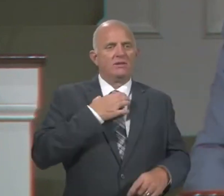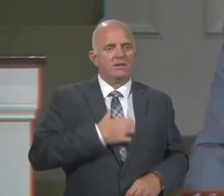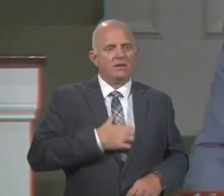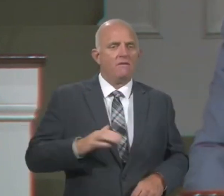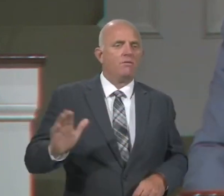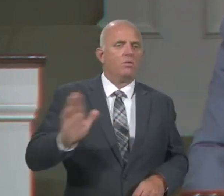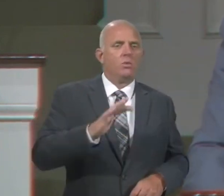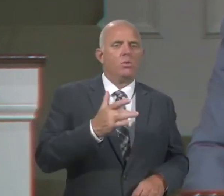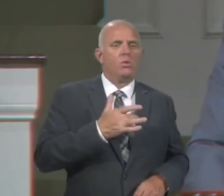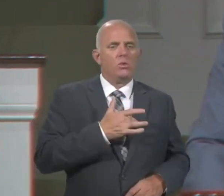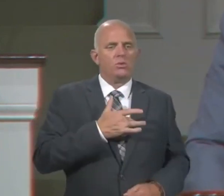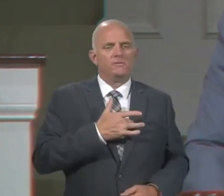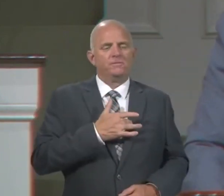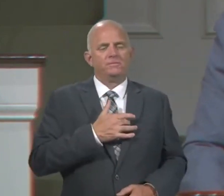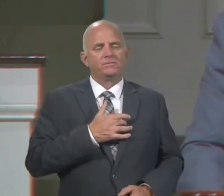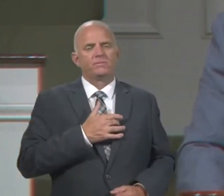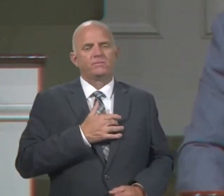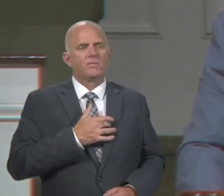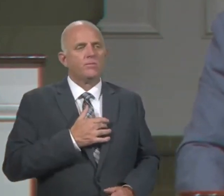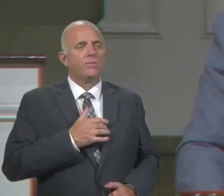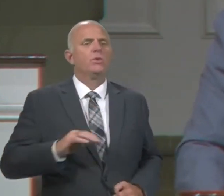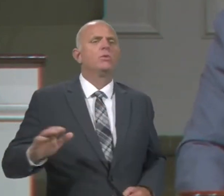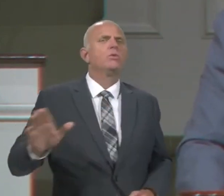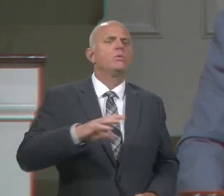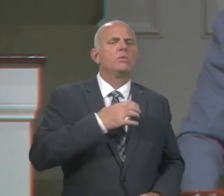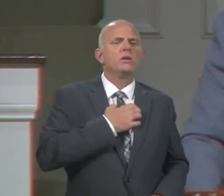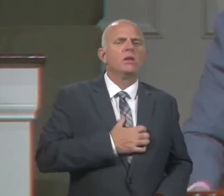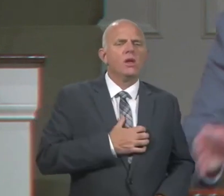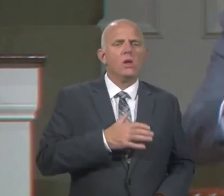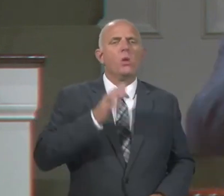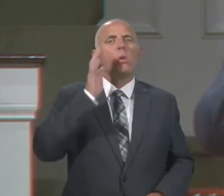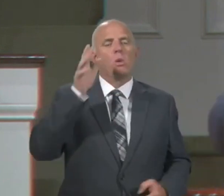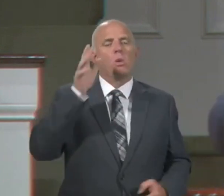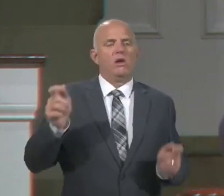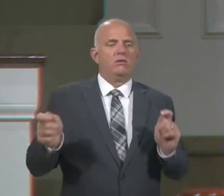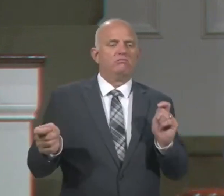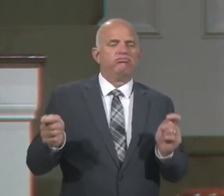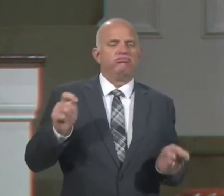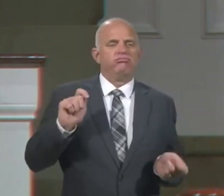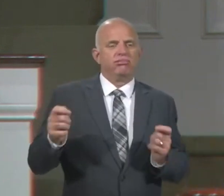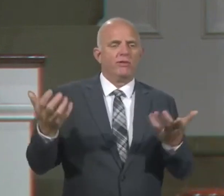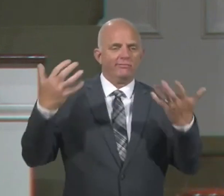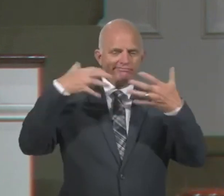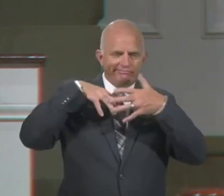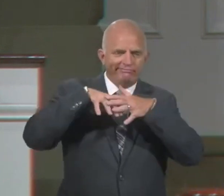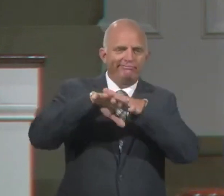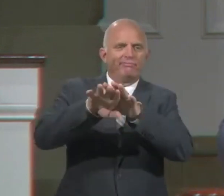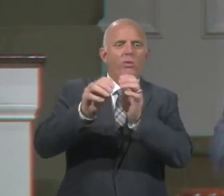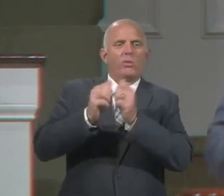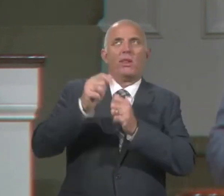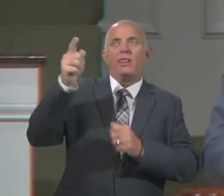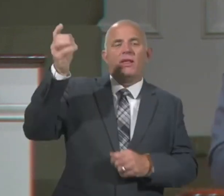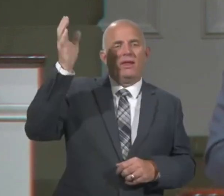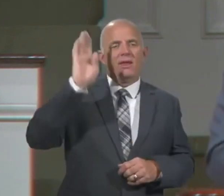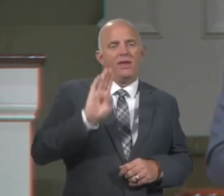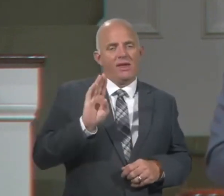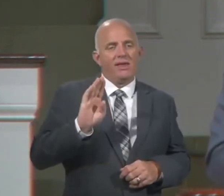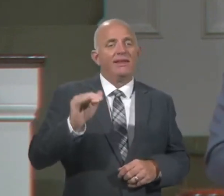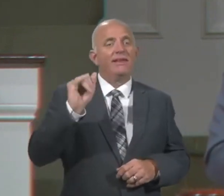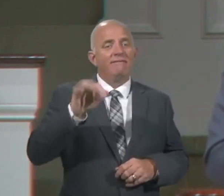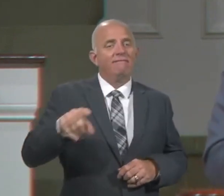heart. Our desires will change and align with what God wants for our life when we delight ourselves in